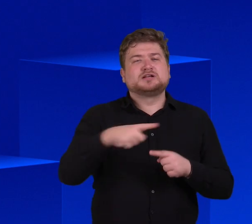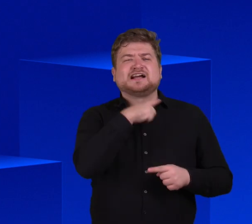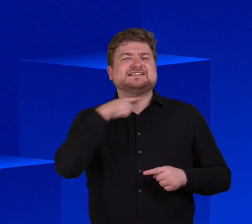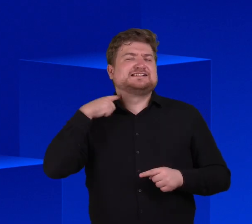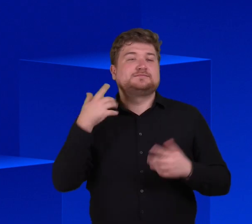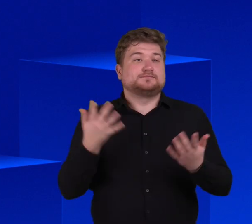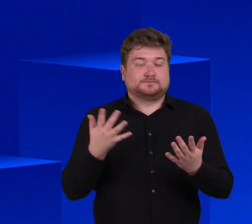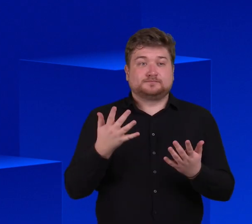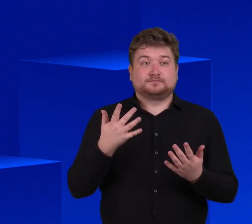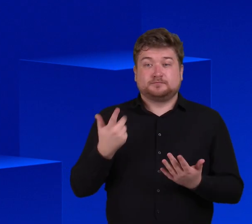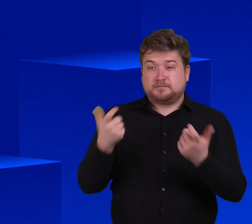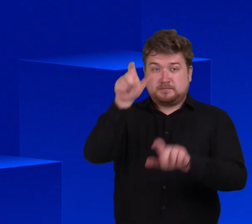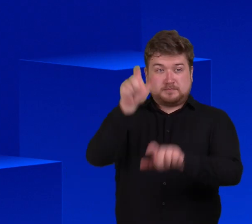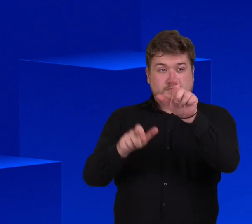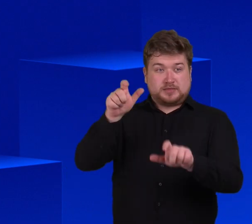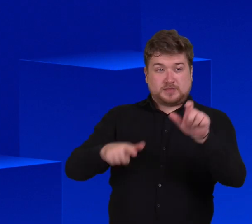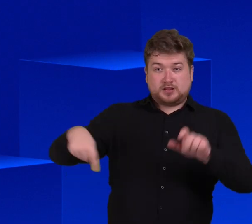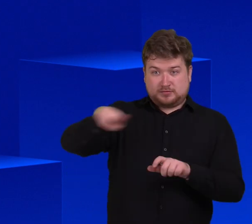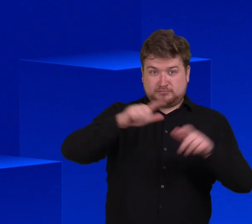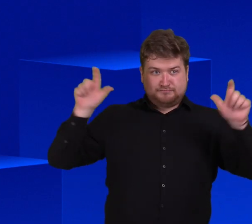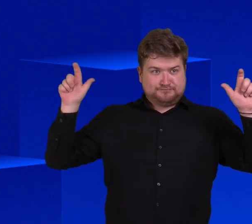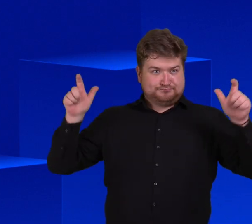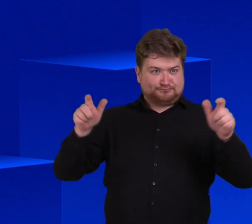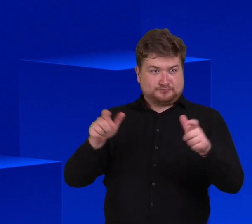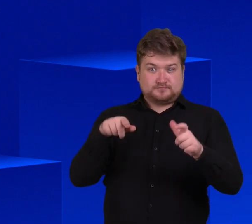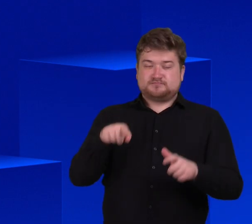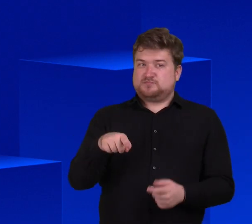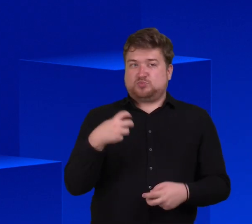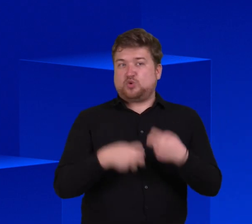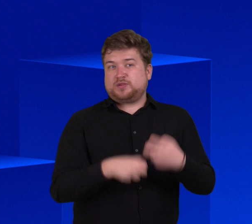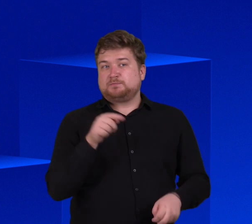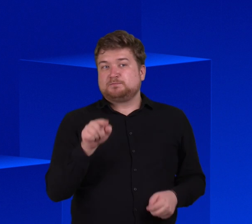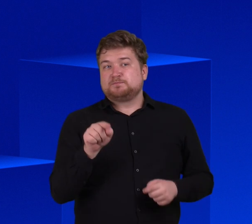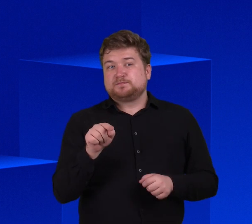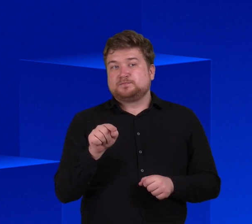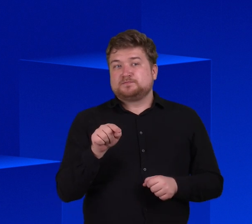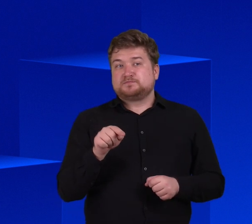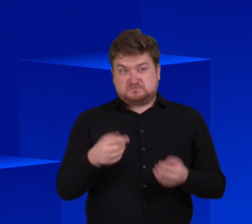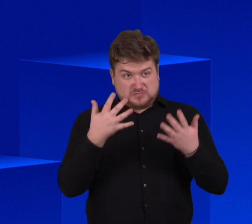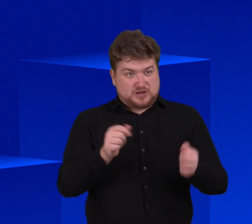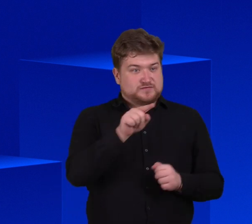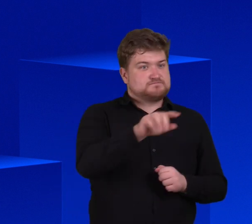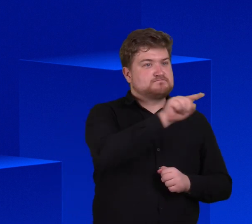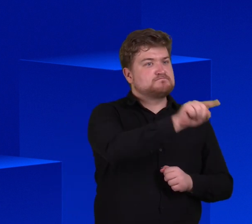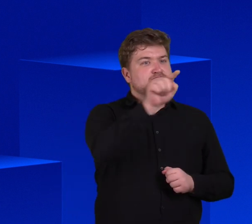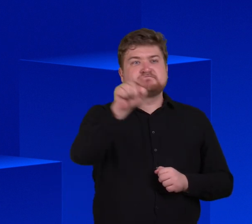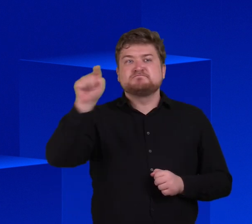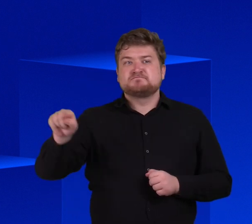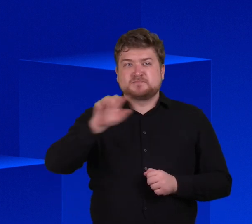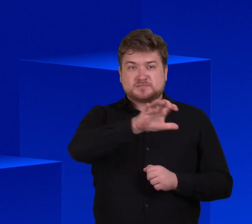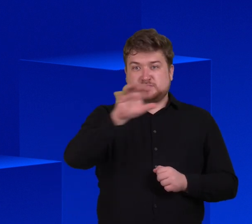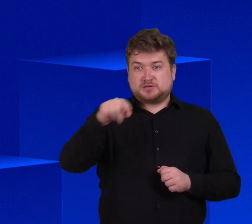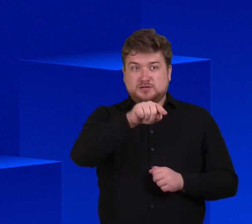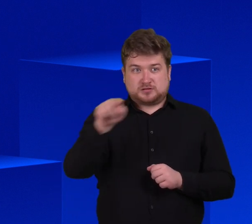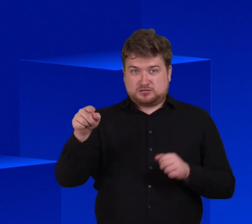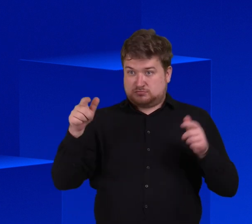the already sparsely populated areas may even further lose on this competition. So